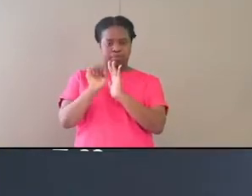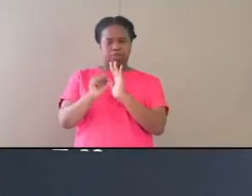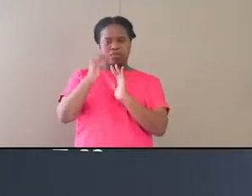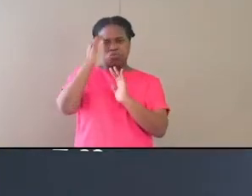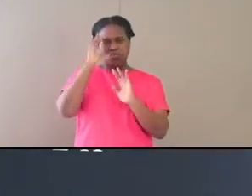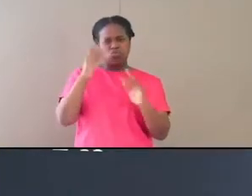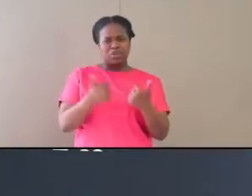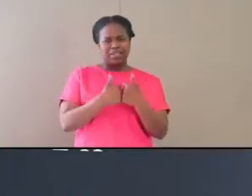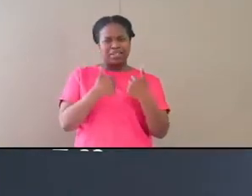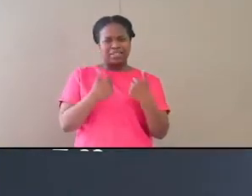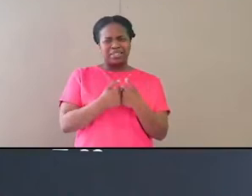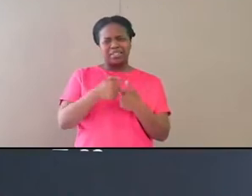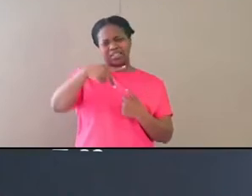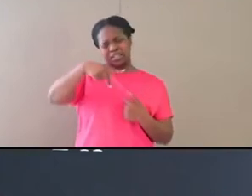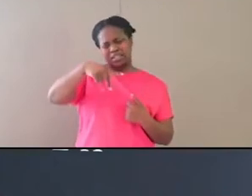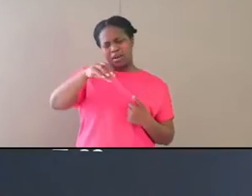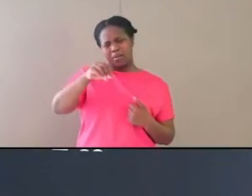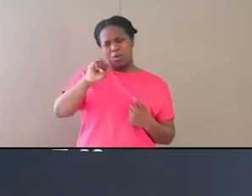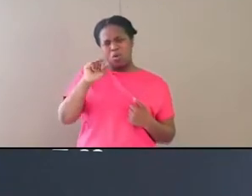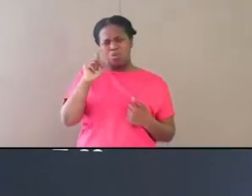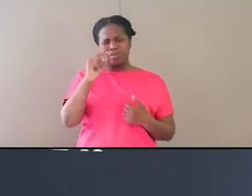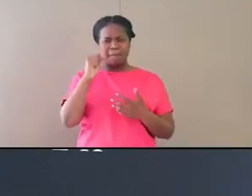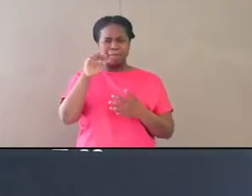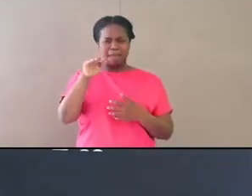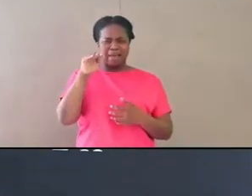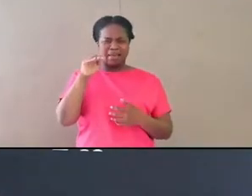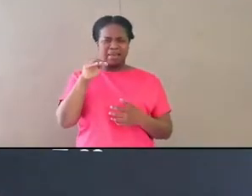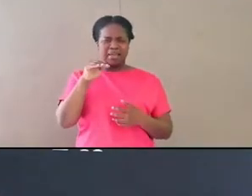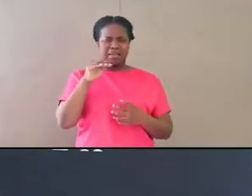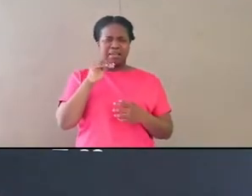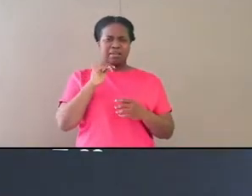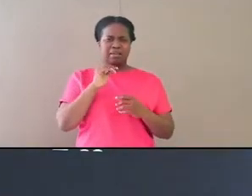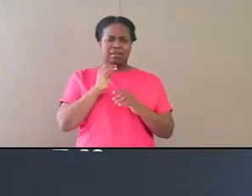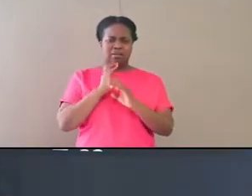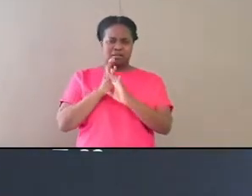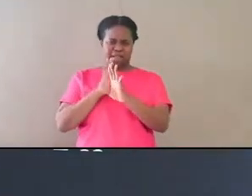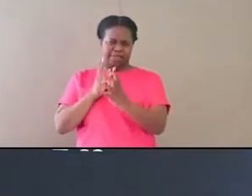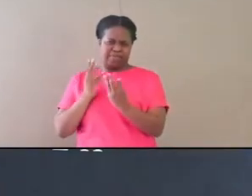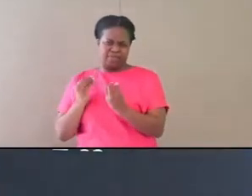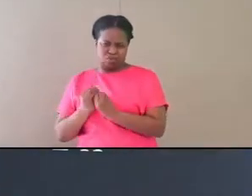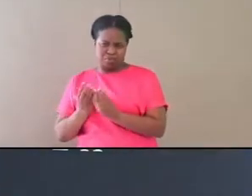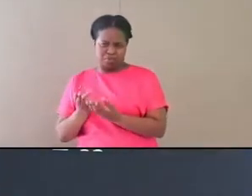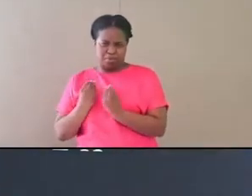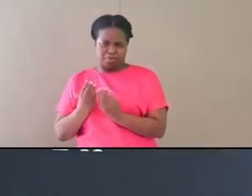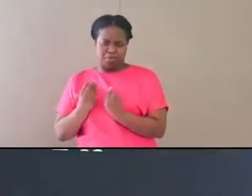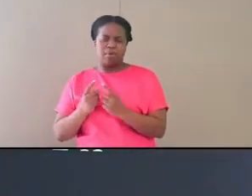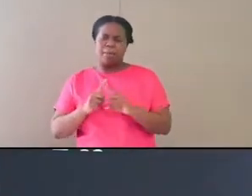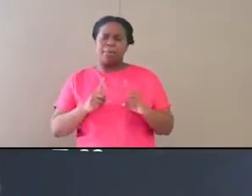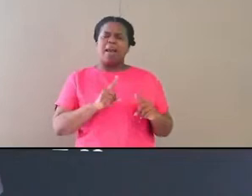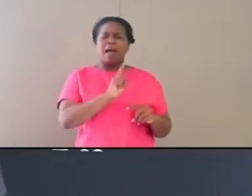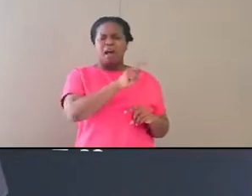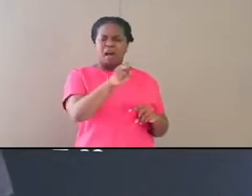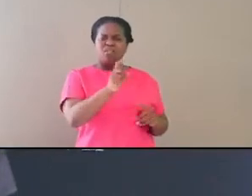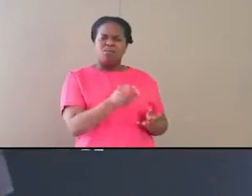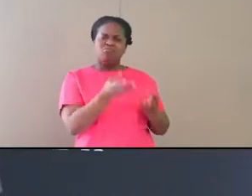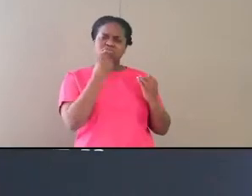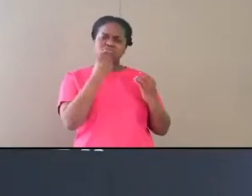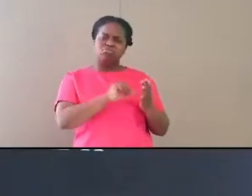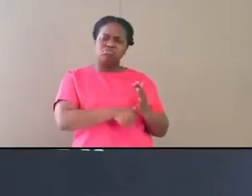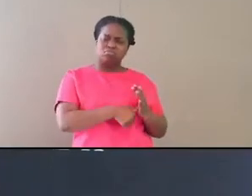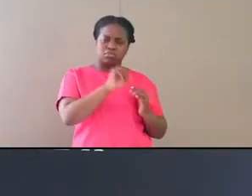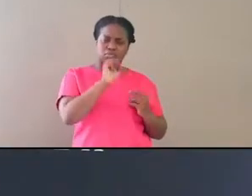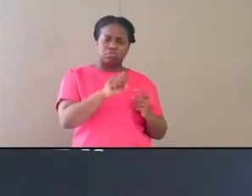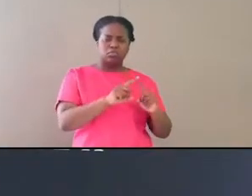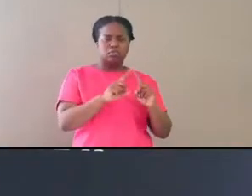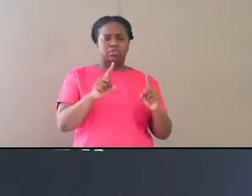with the post-bank. A small proportion of people get their grants from the post-bank. And here, again, you were